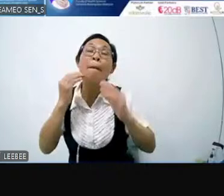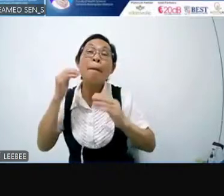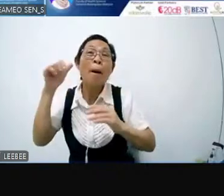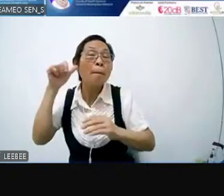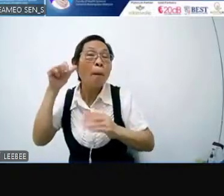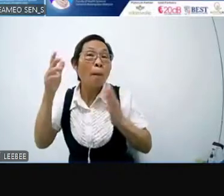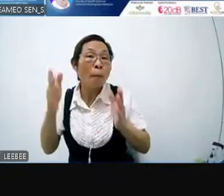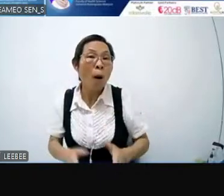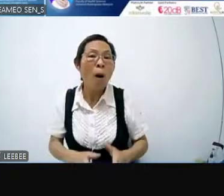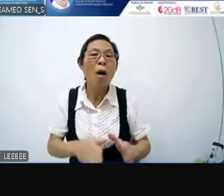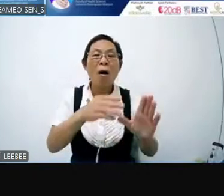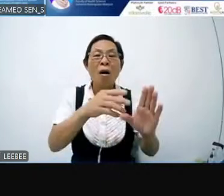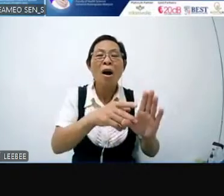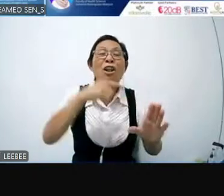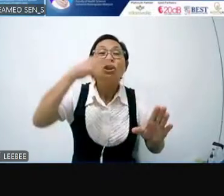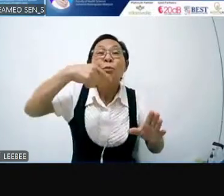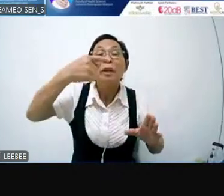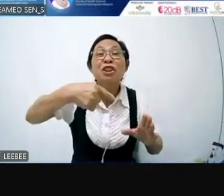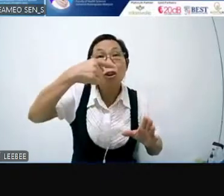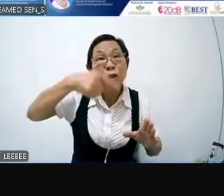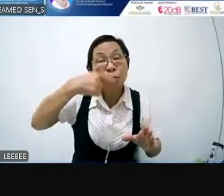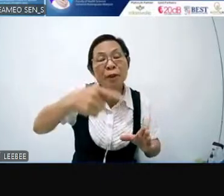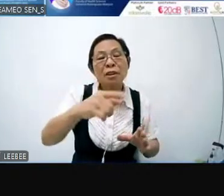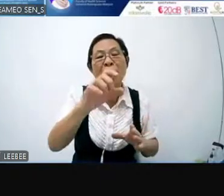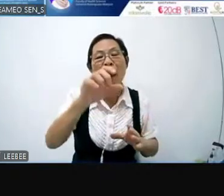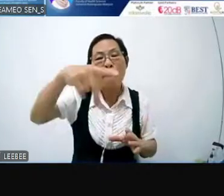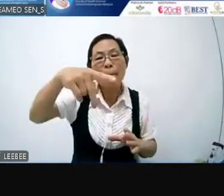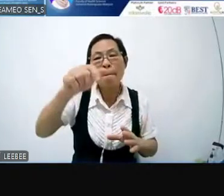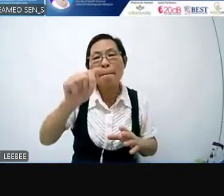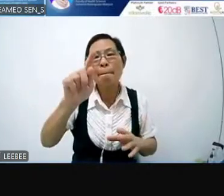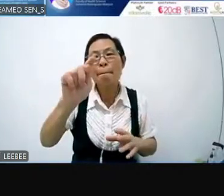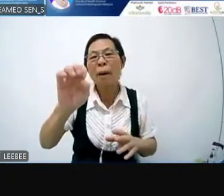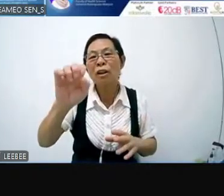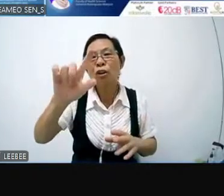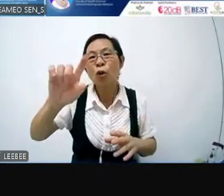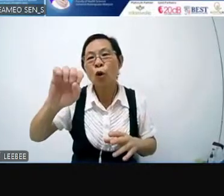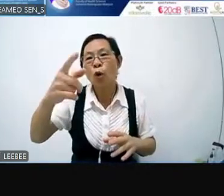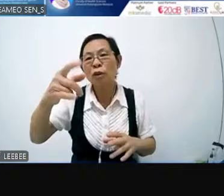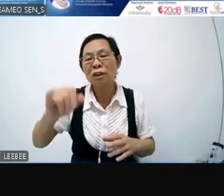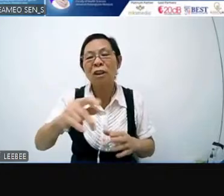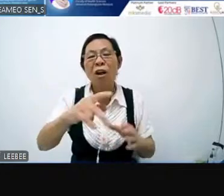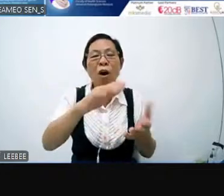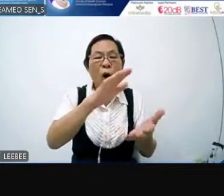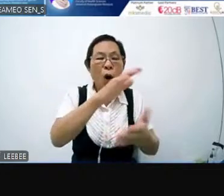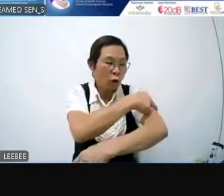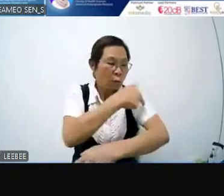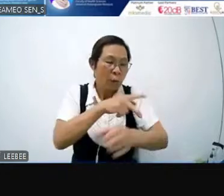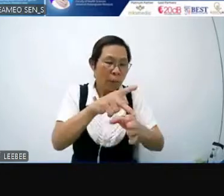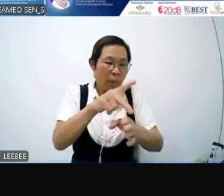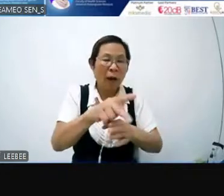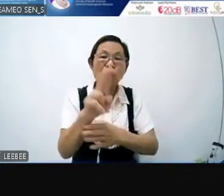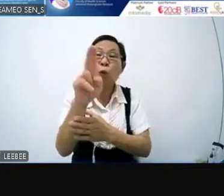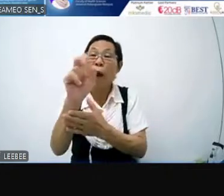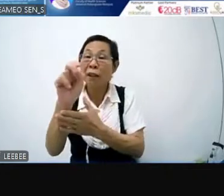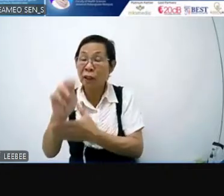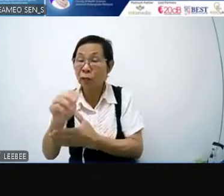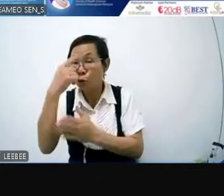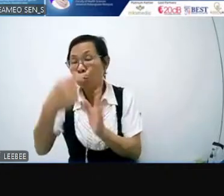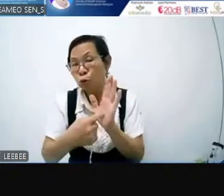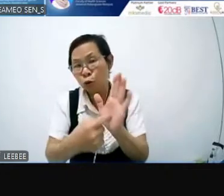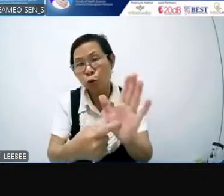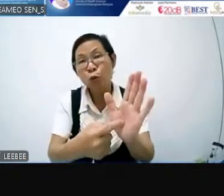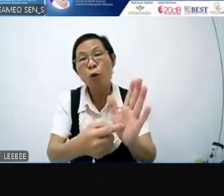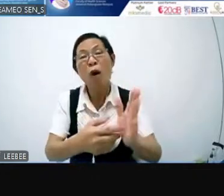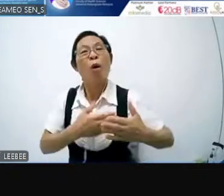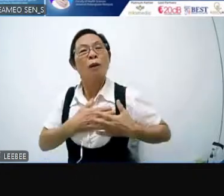Pathology, Speech Pathology Hospital Pakar University Science Malaysia. To further demonstrate our